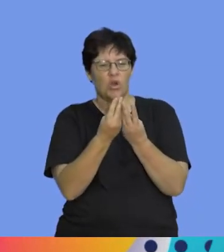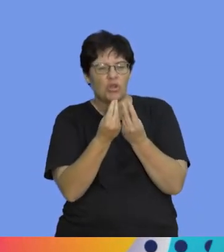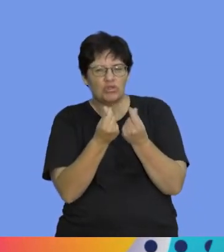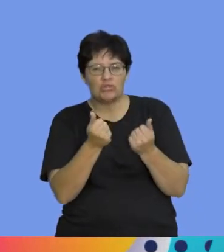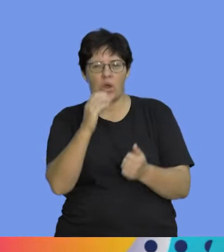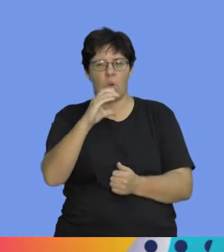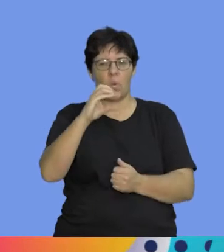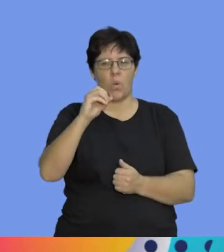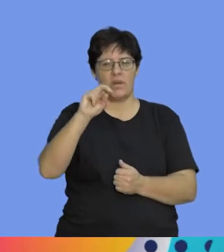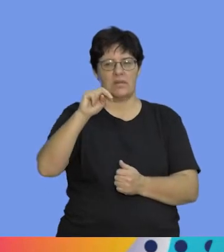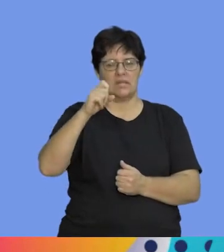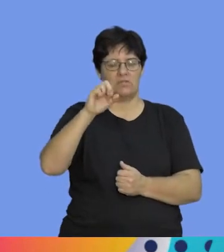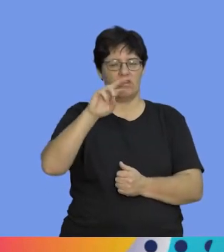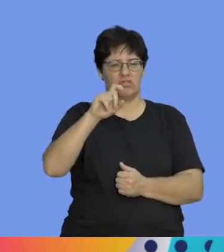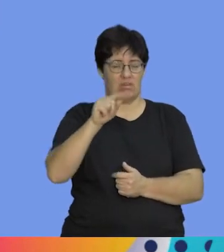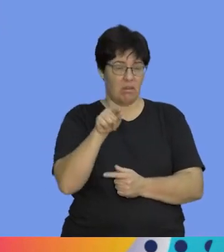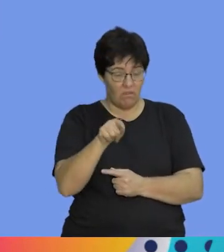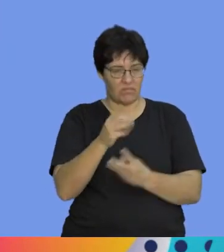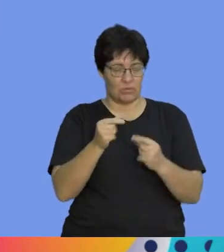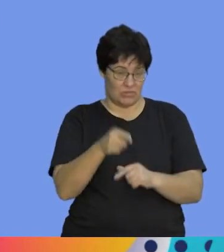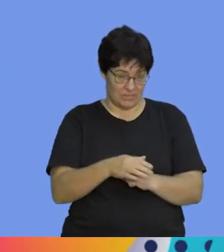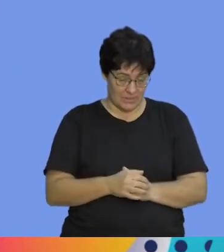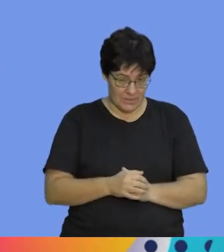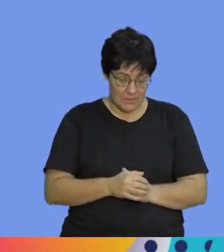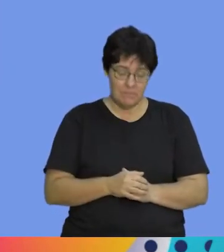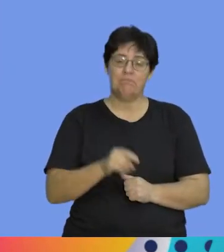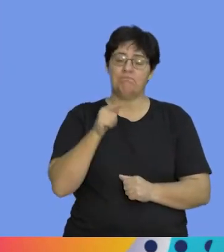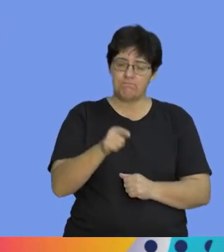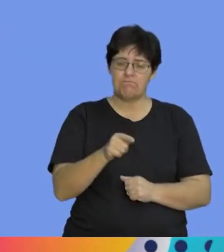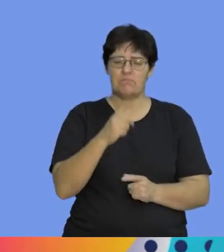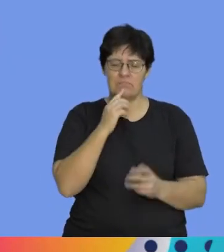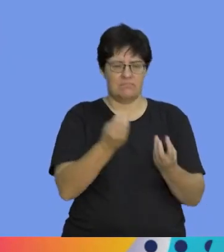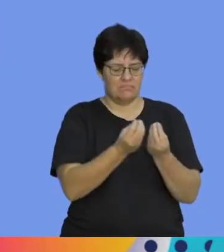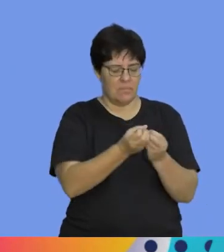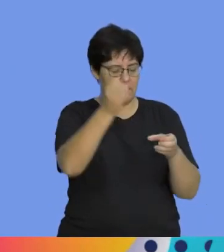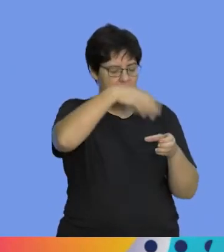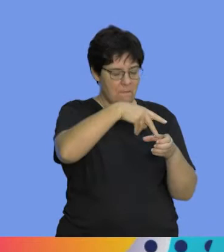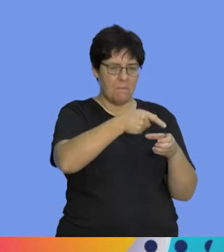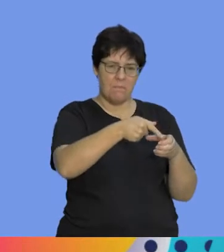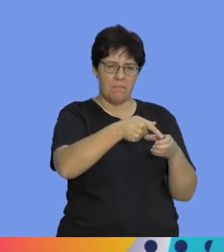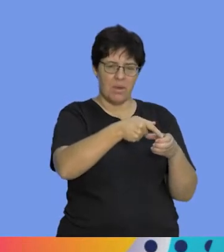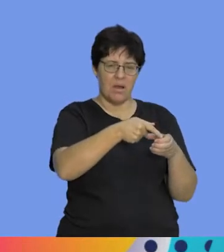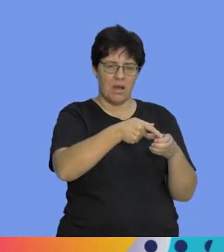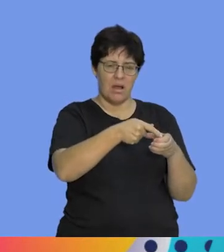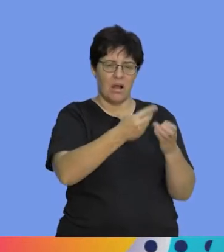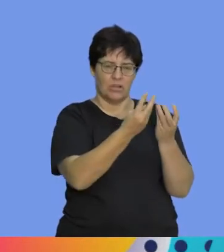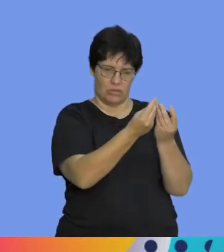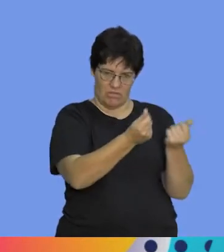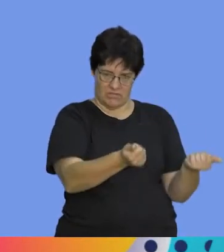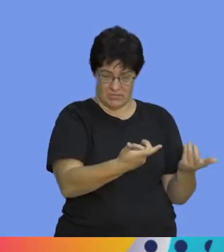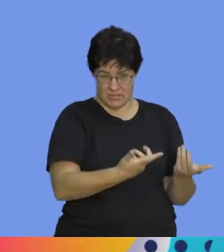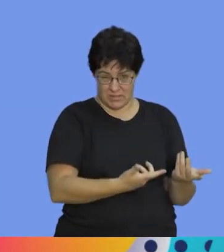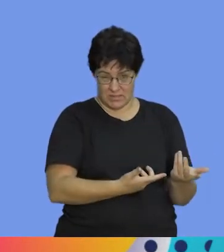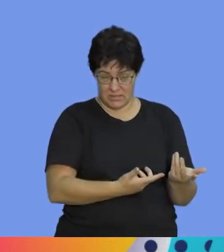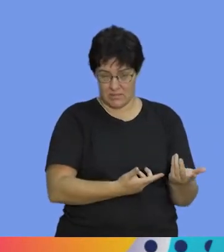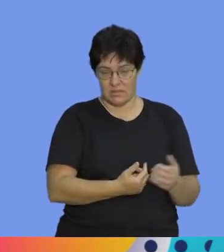immediately comes to mind. We think of substances dissolved in some form of a medium or a solvent.